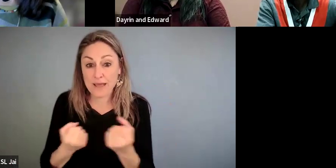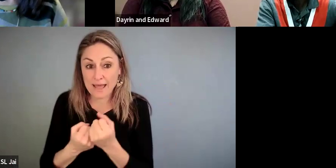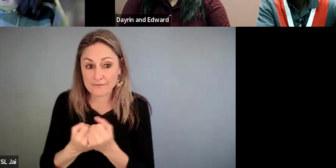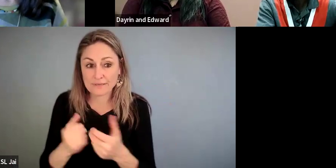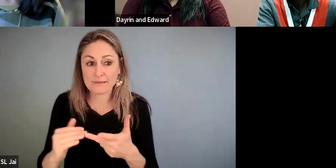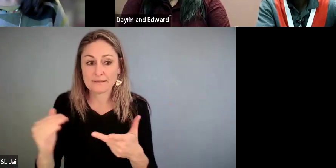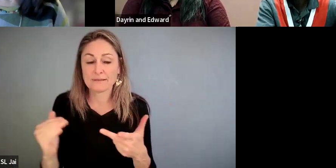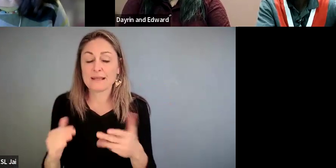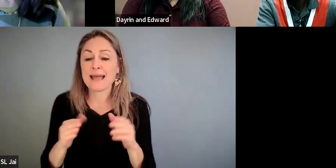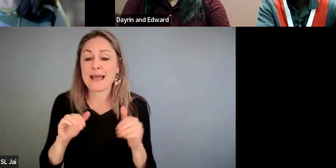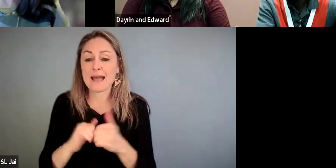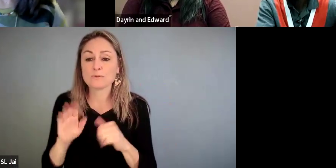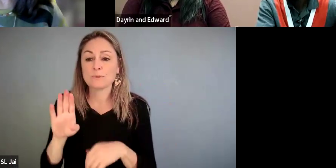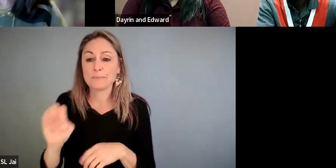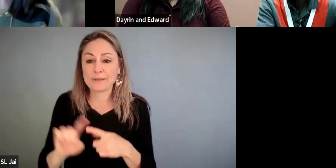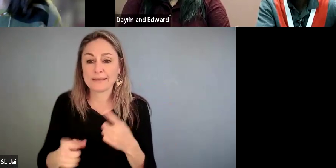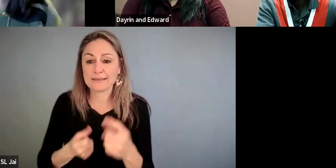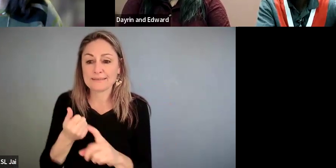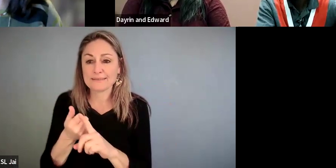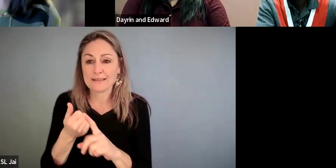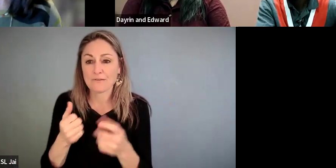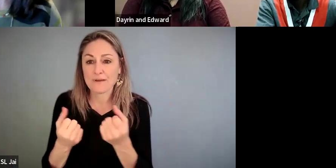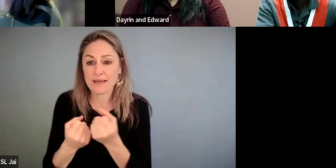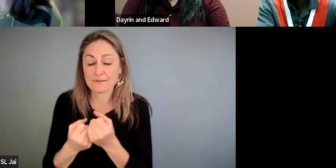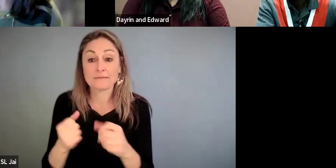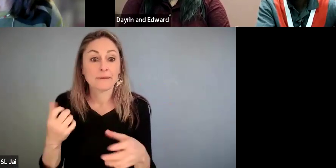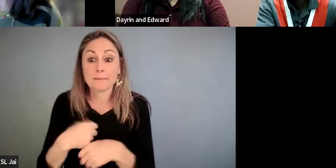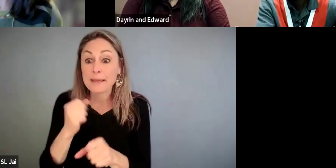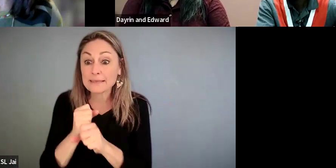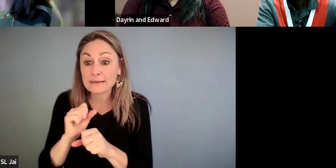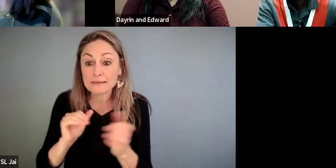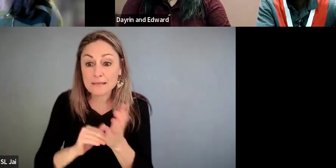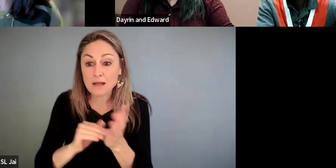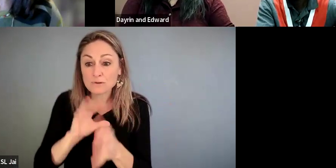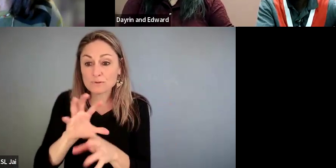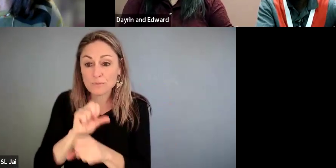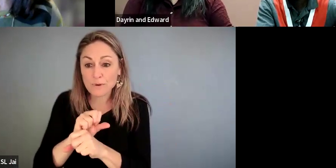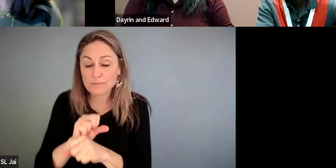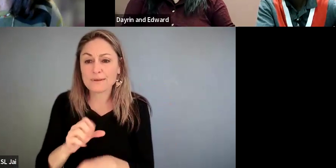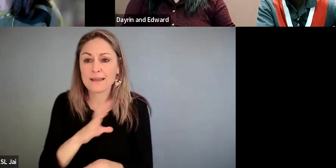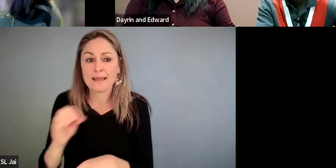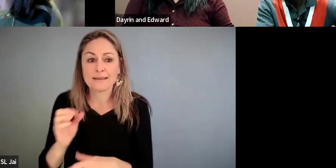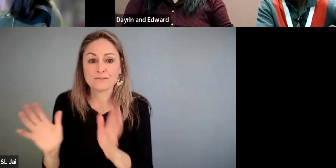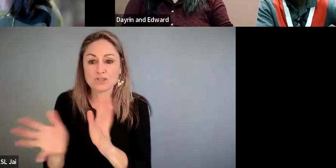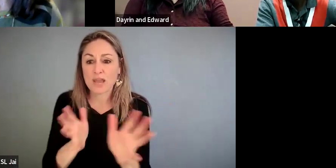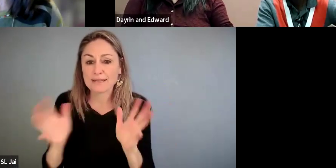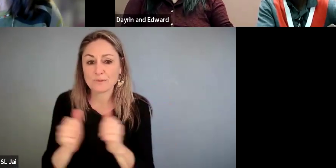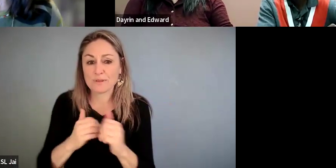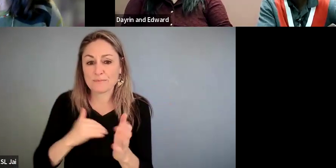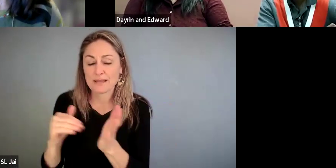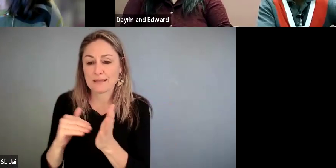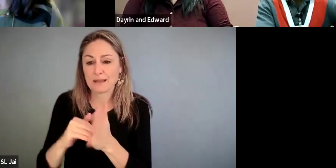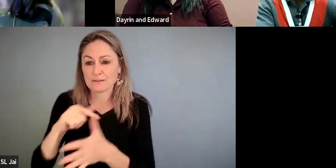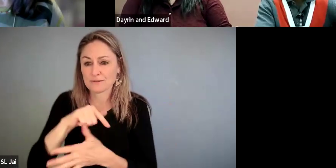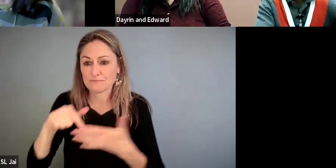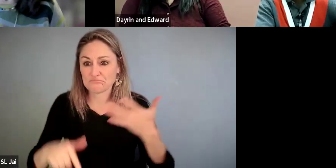a self-advocate, making a doctor appointment, and talking with my doctor.